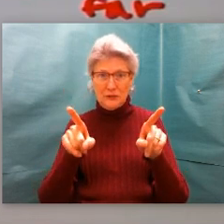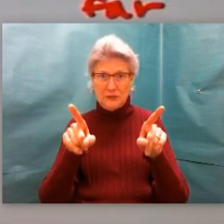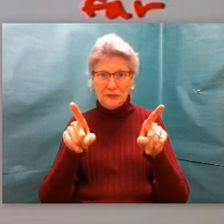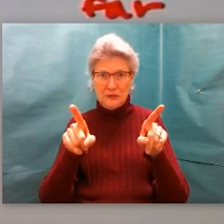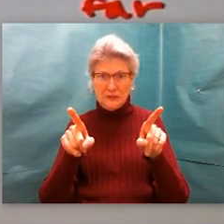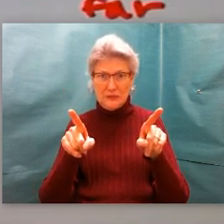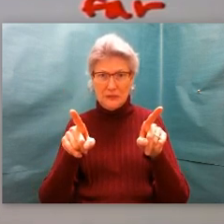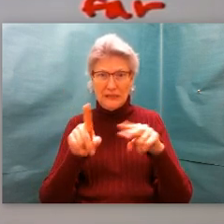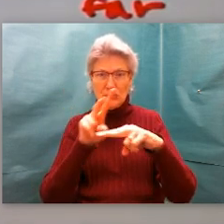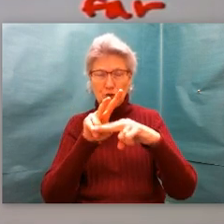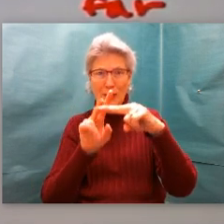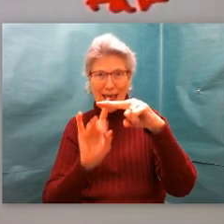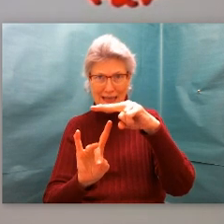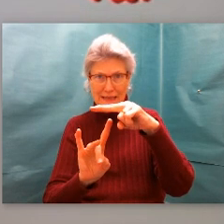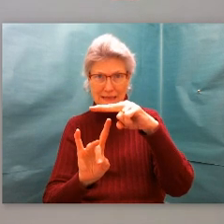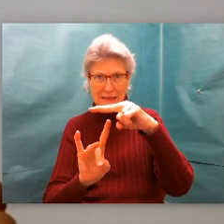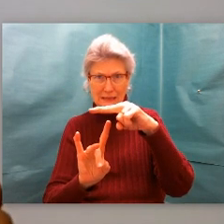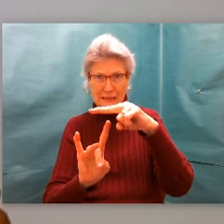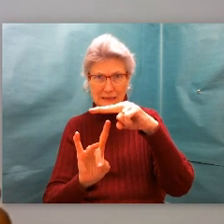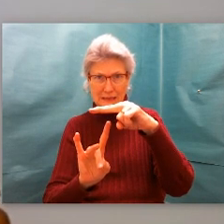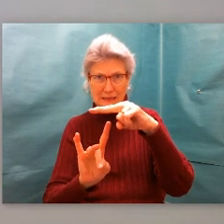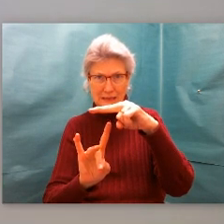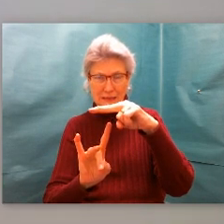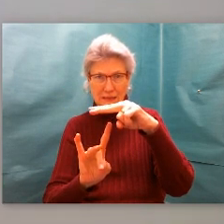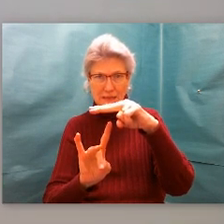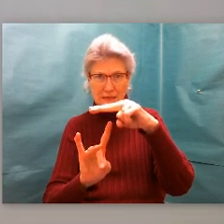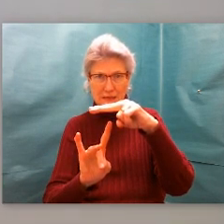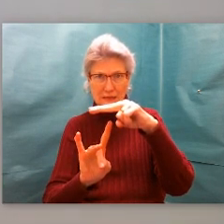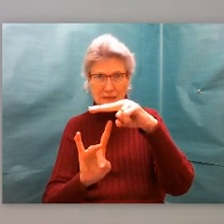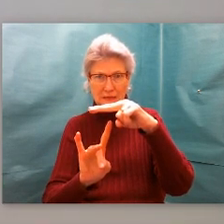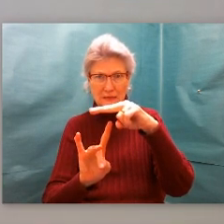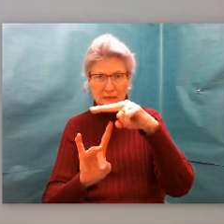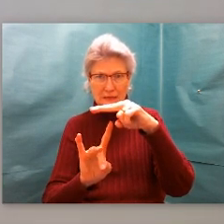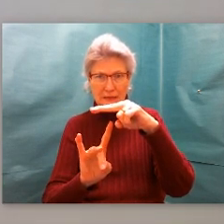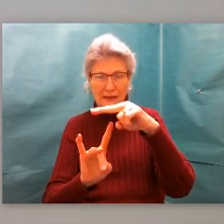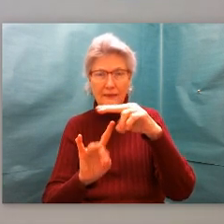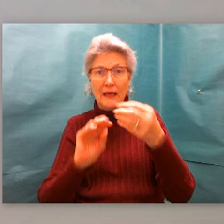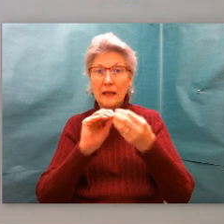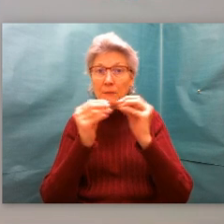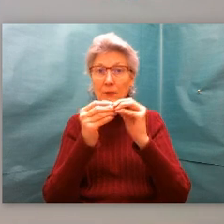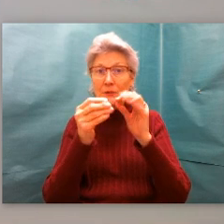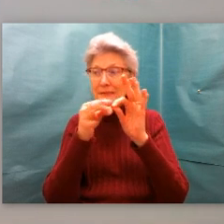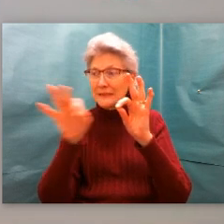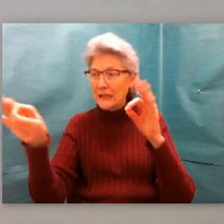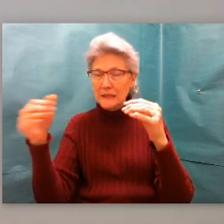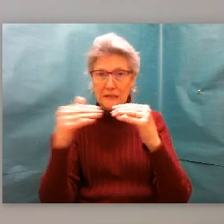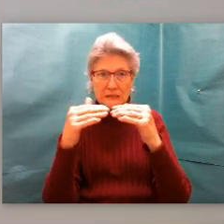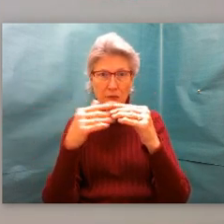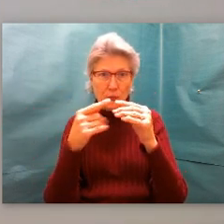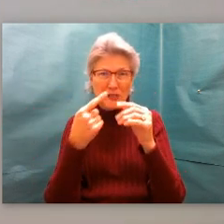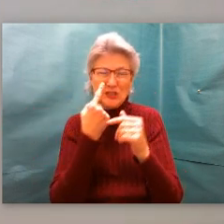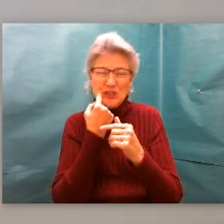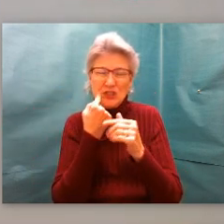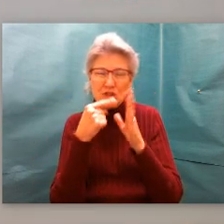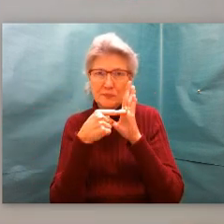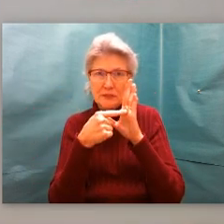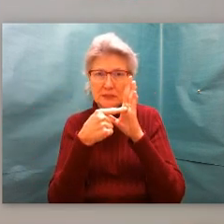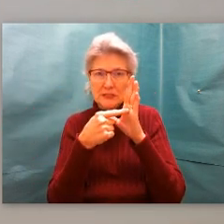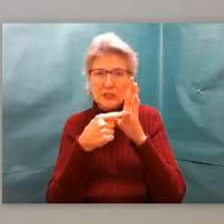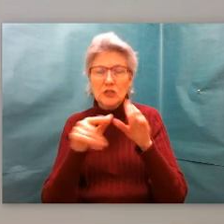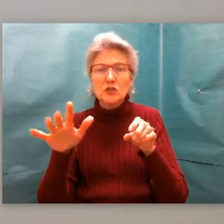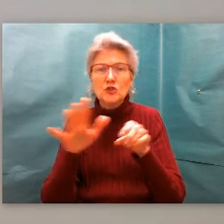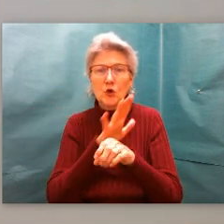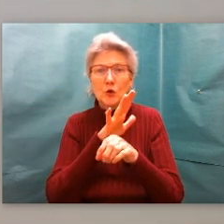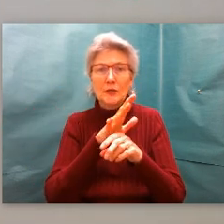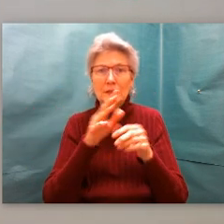is 2/8. The equation that we just modeled was our total distance